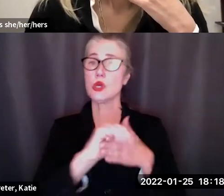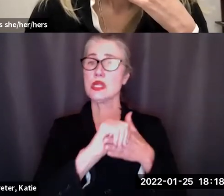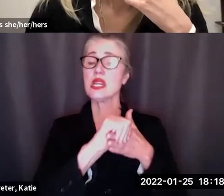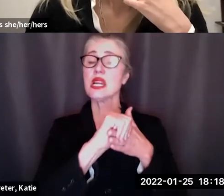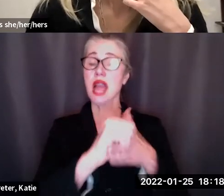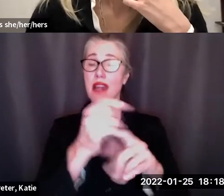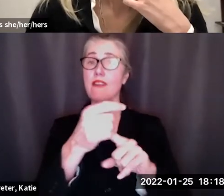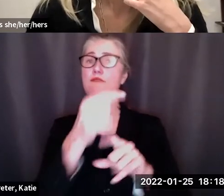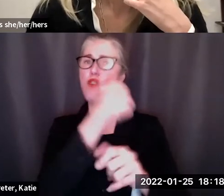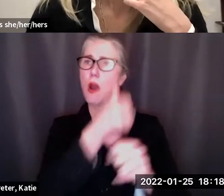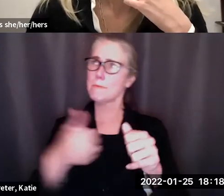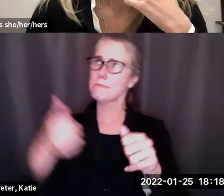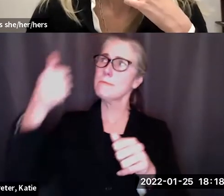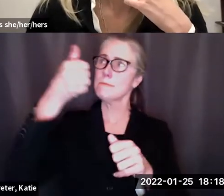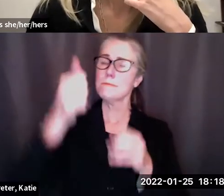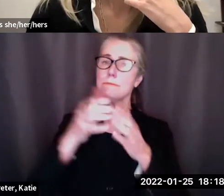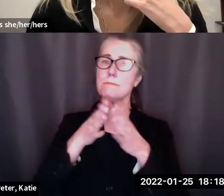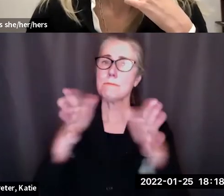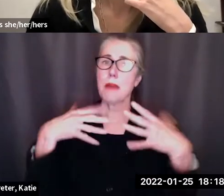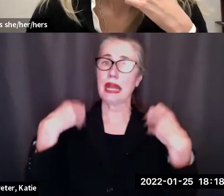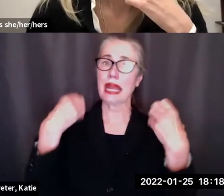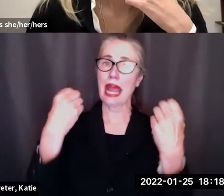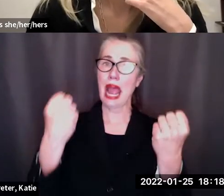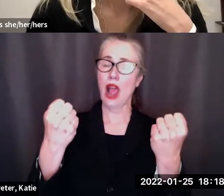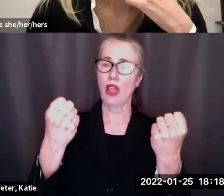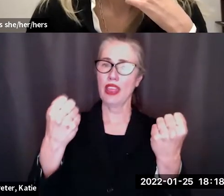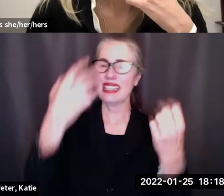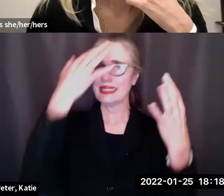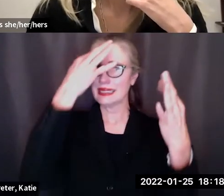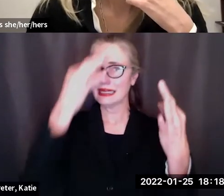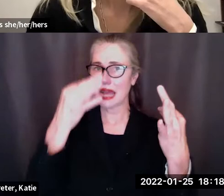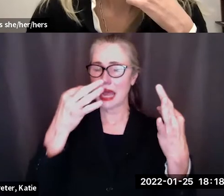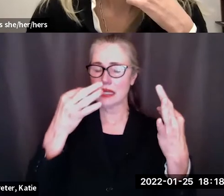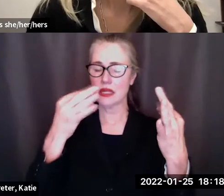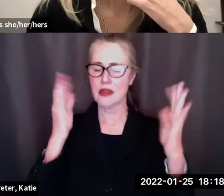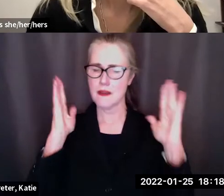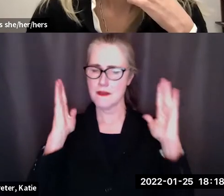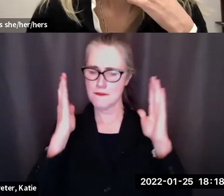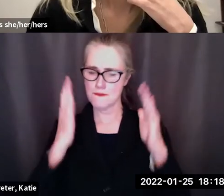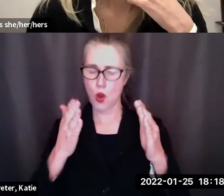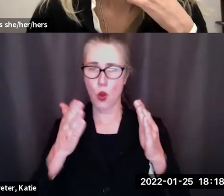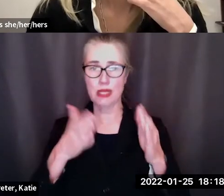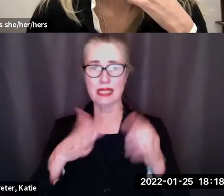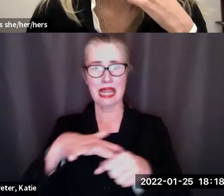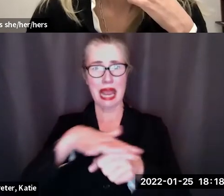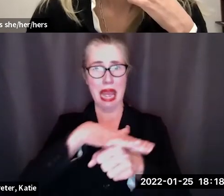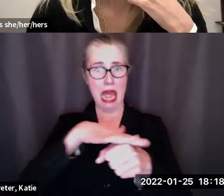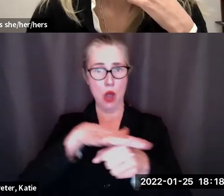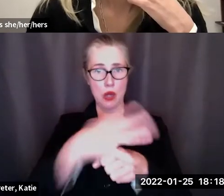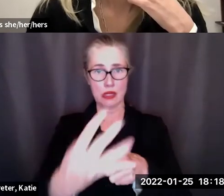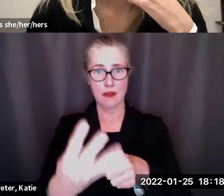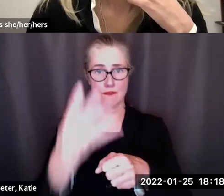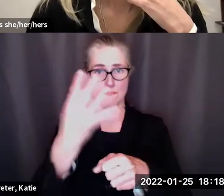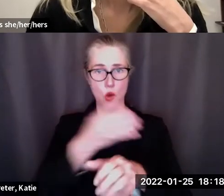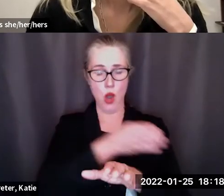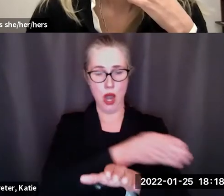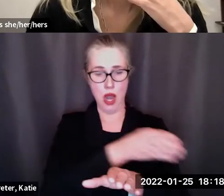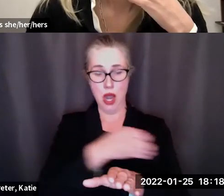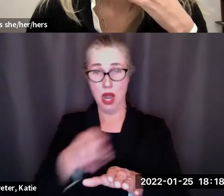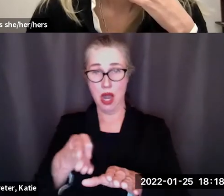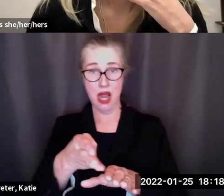received from public health we focused specifically actually on four areas so we we did a re-entry